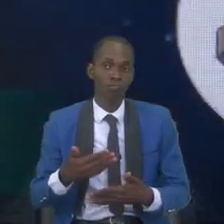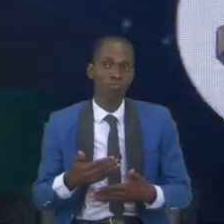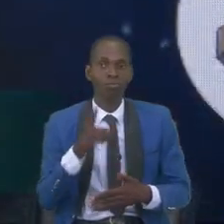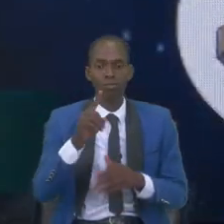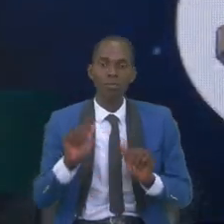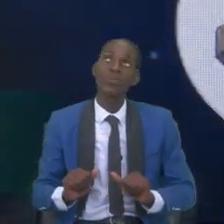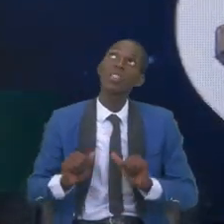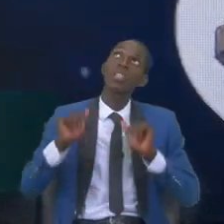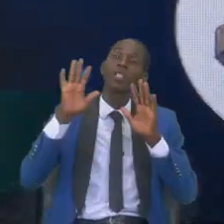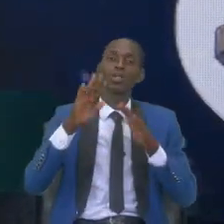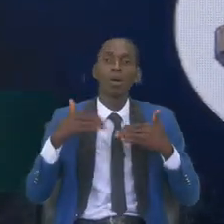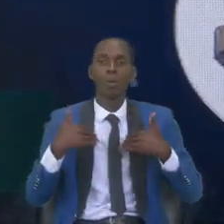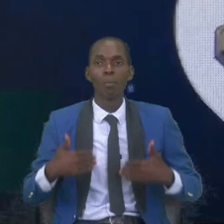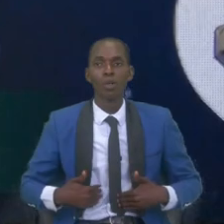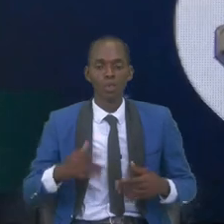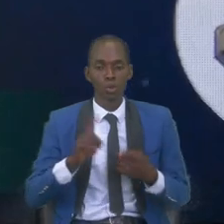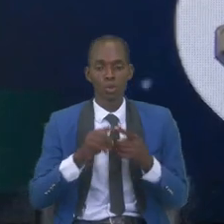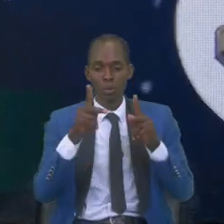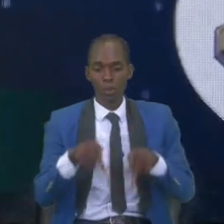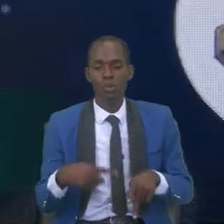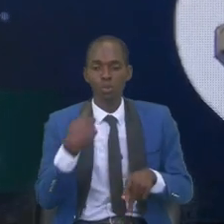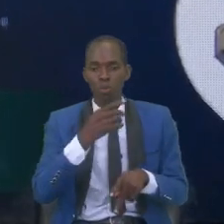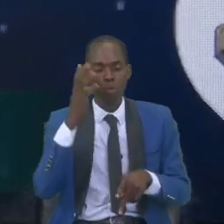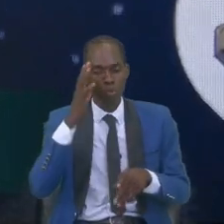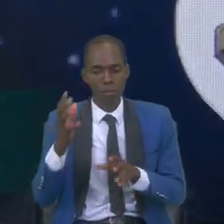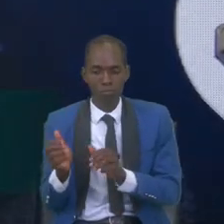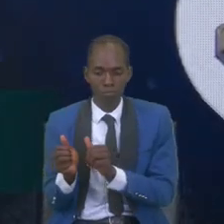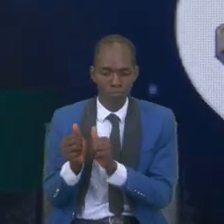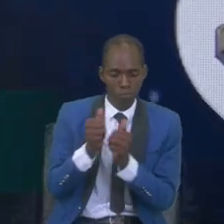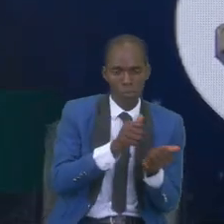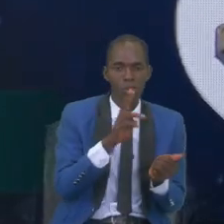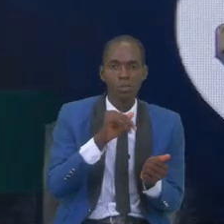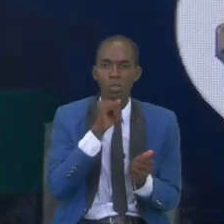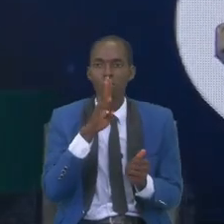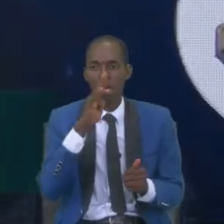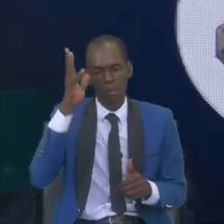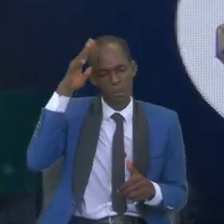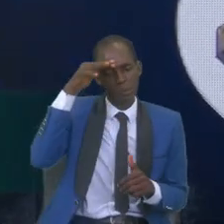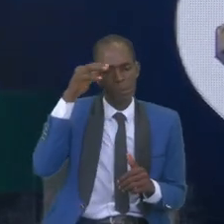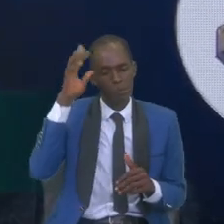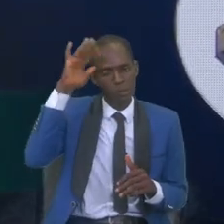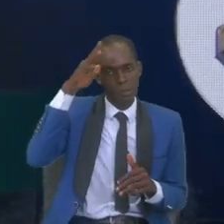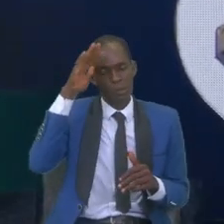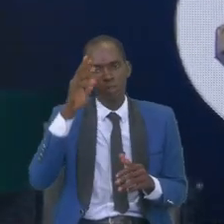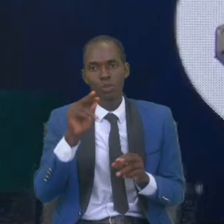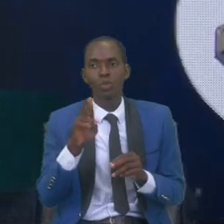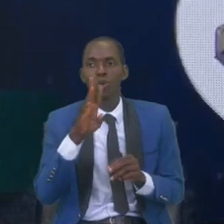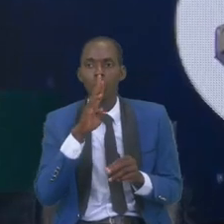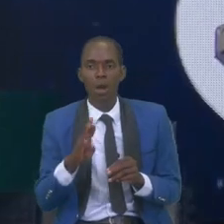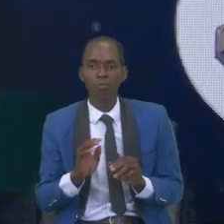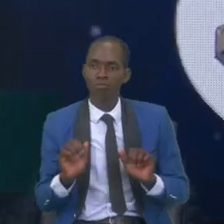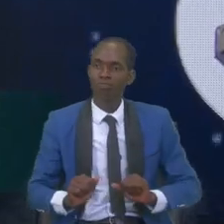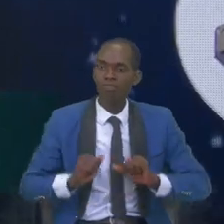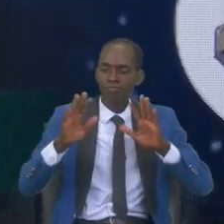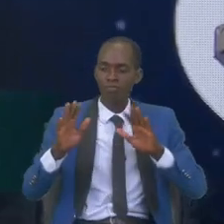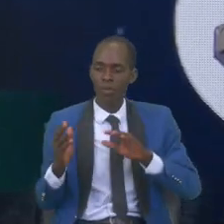the one who is going to baptize you in water. You're not stiffening up. And then you are lowered into the water, and you don't try to get up by